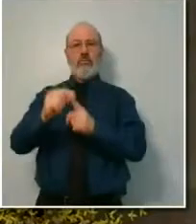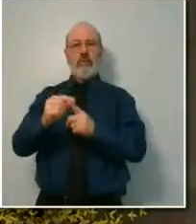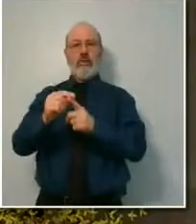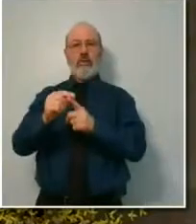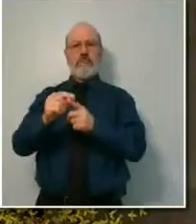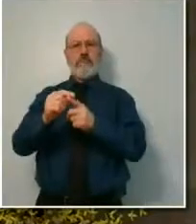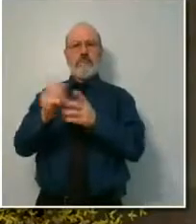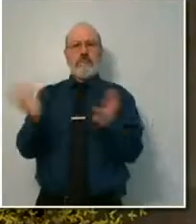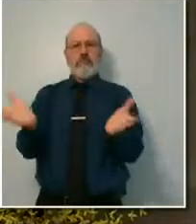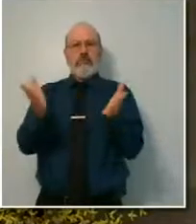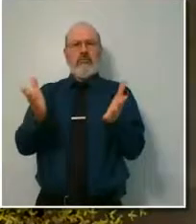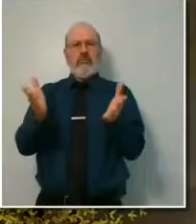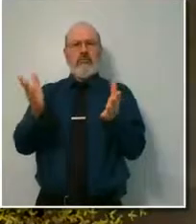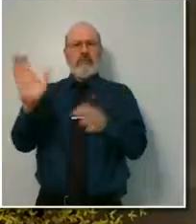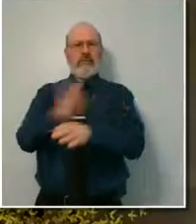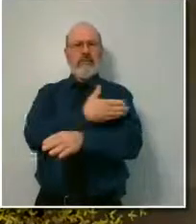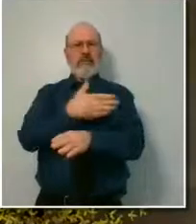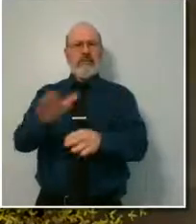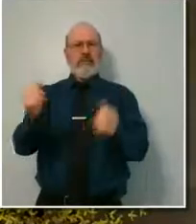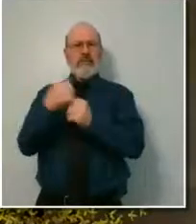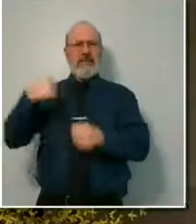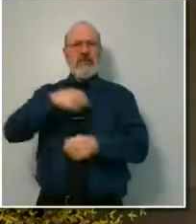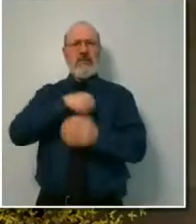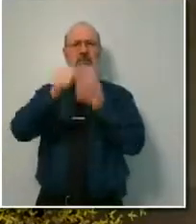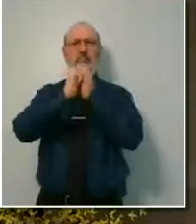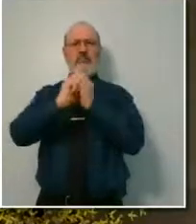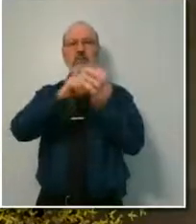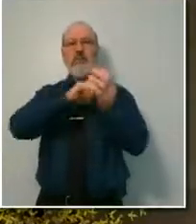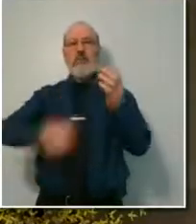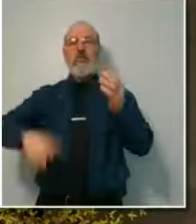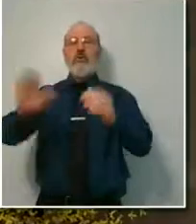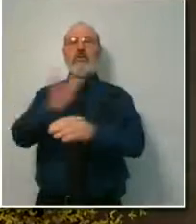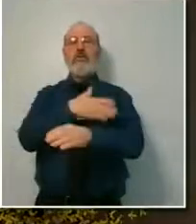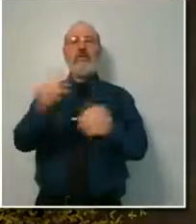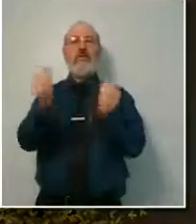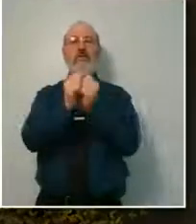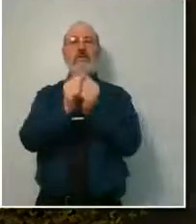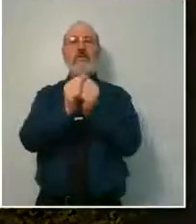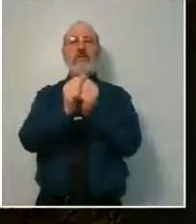with us in your home, worship the Lord in song together. What a Day That Will Be.